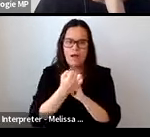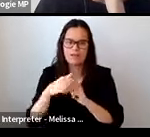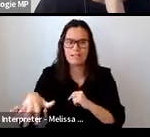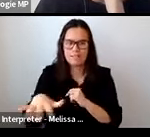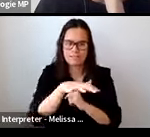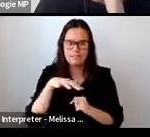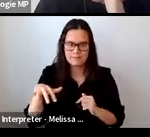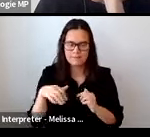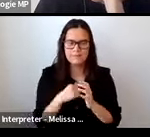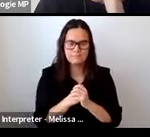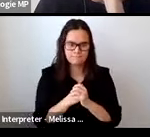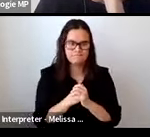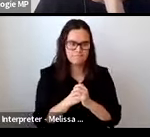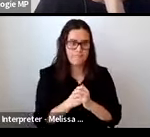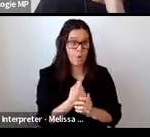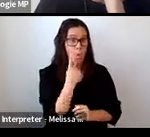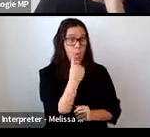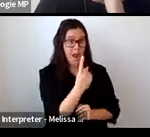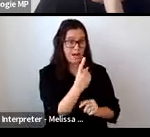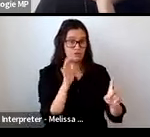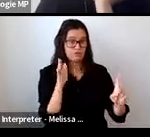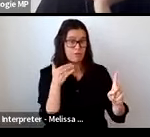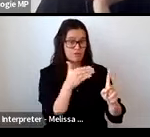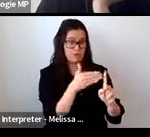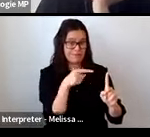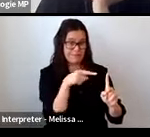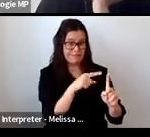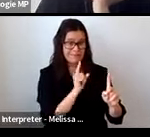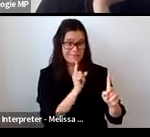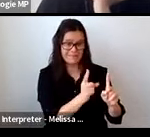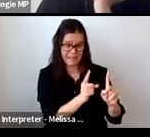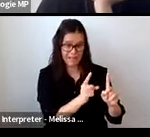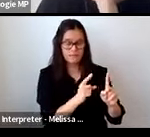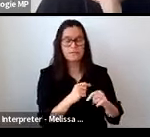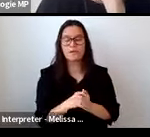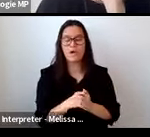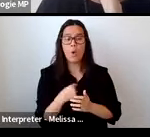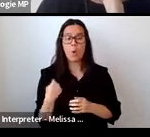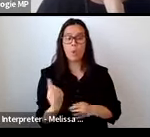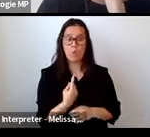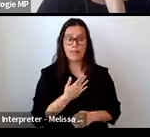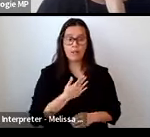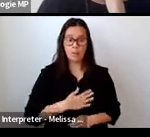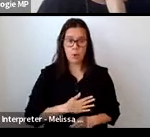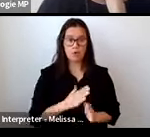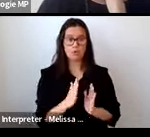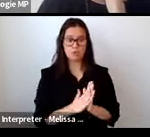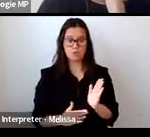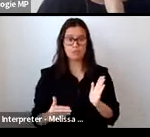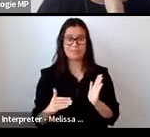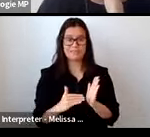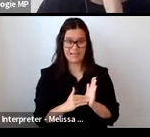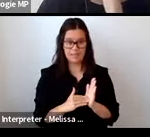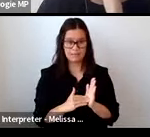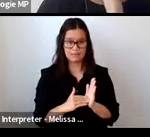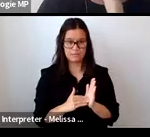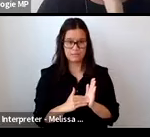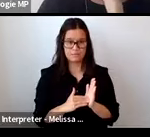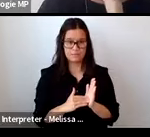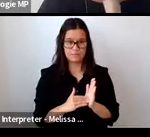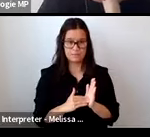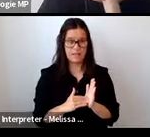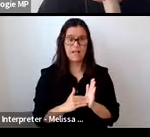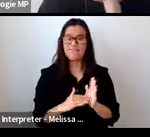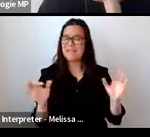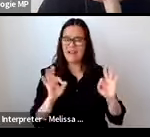disability strategy said that we want a New Zealand that is non-disabling.